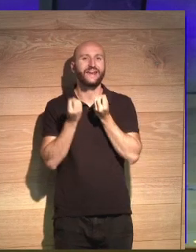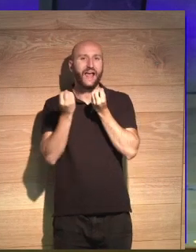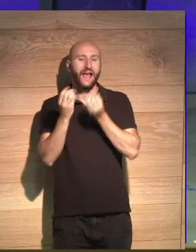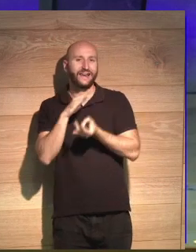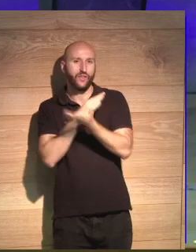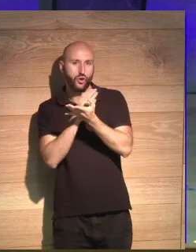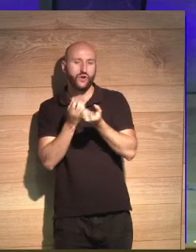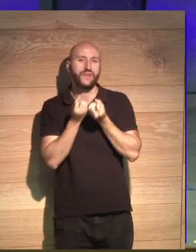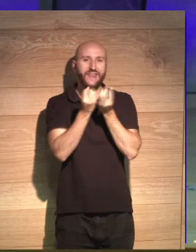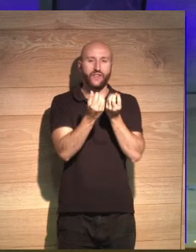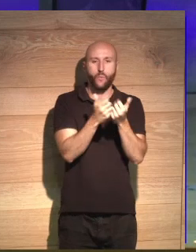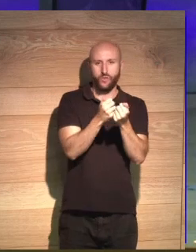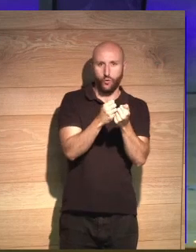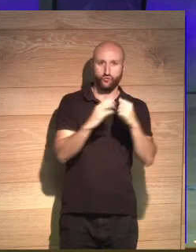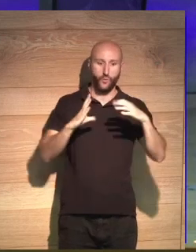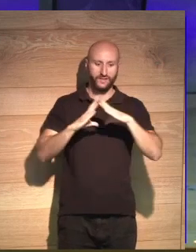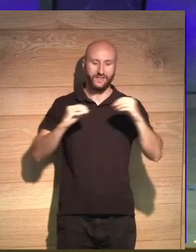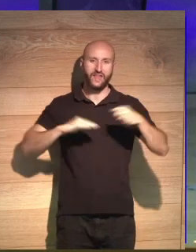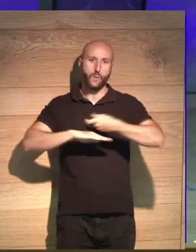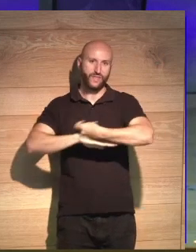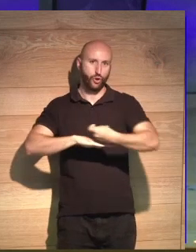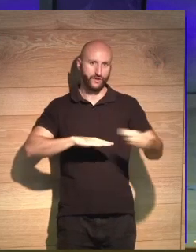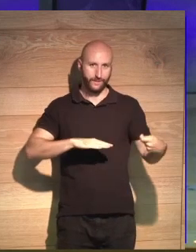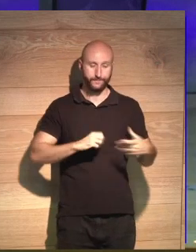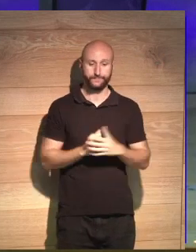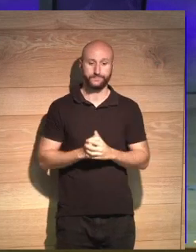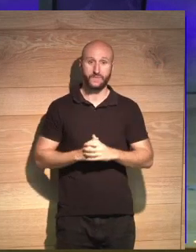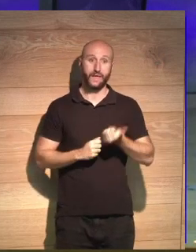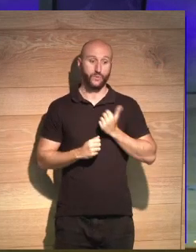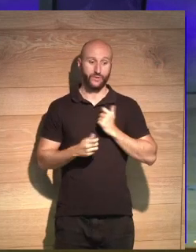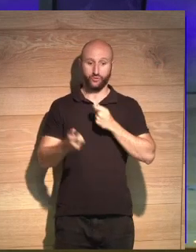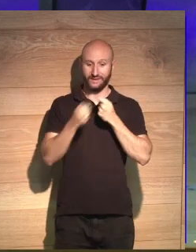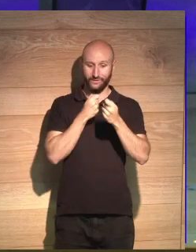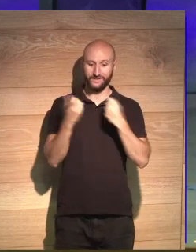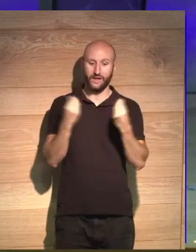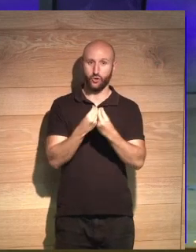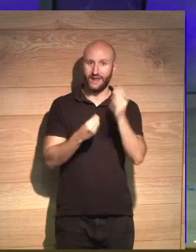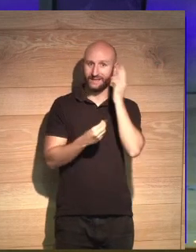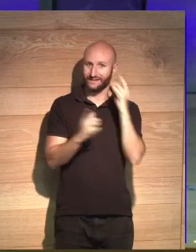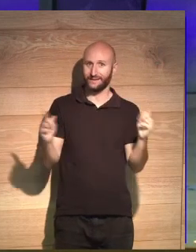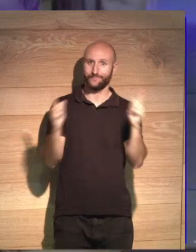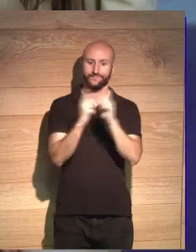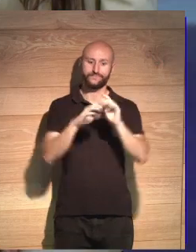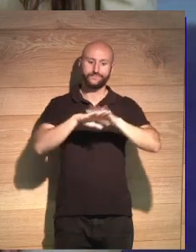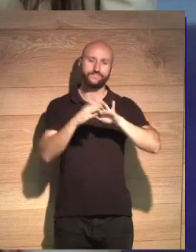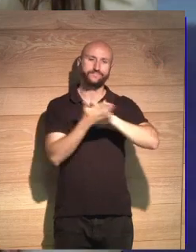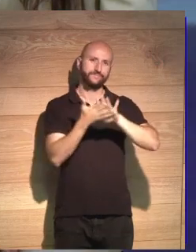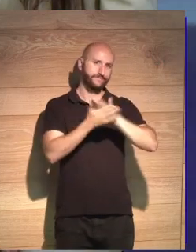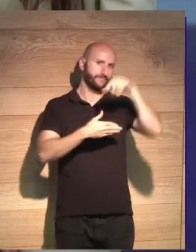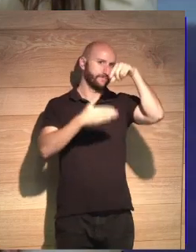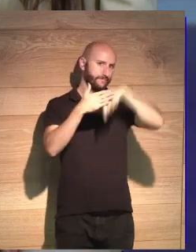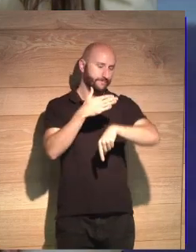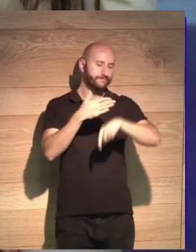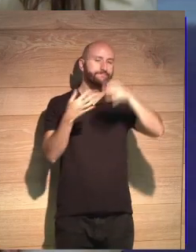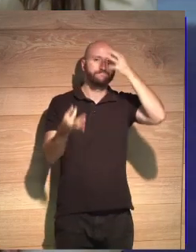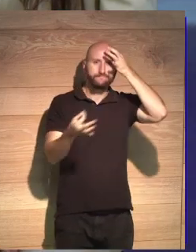main person responsible of the video gaming studies in the University of Victoria, and I wanted to take the opportunity